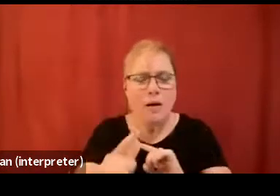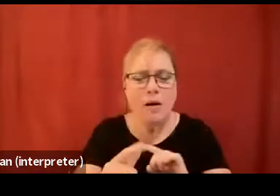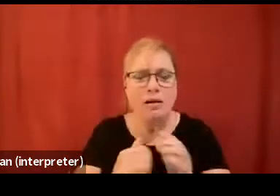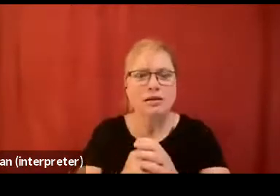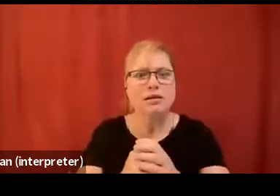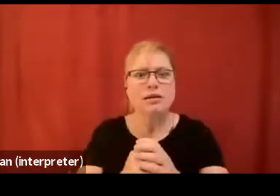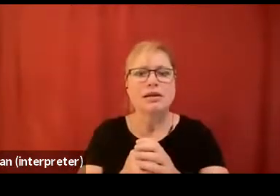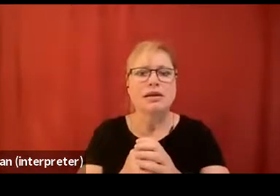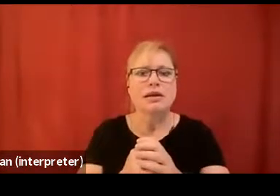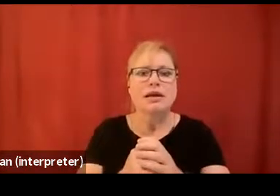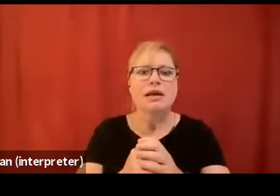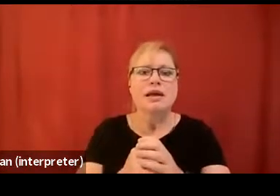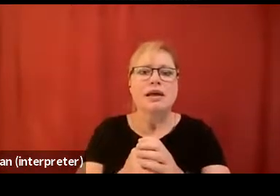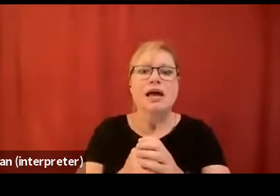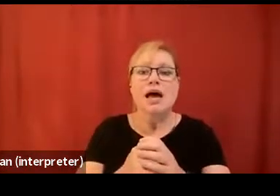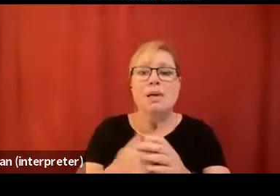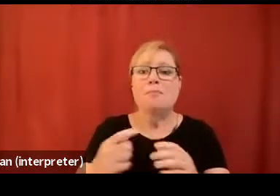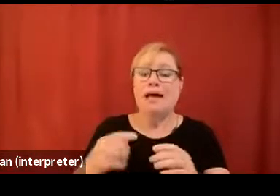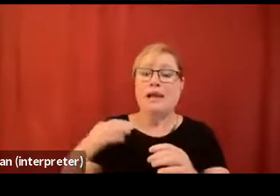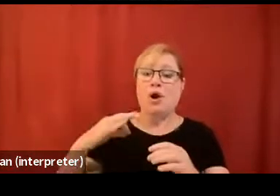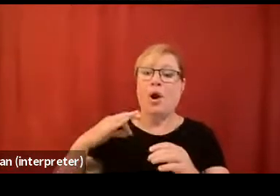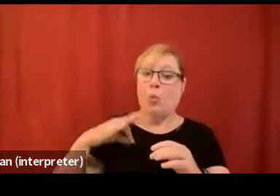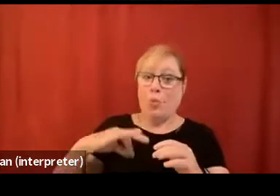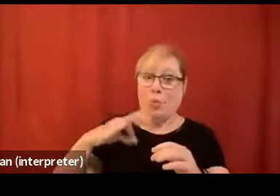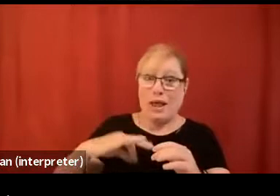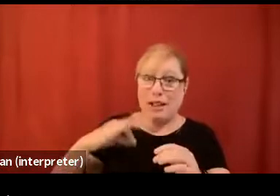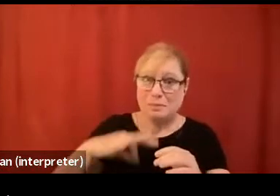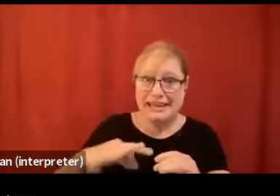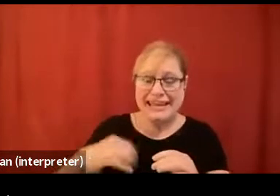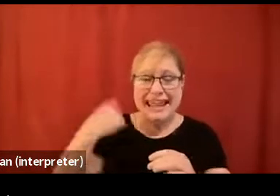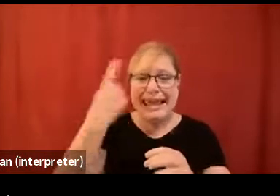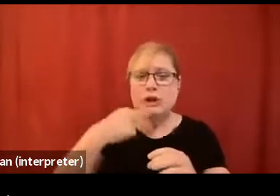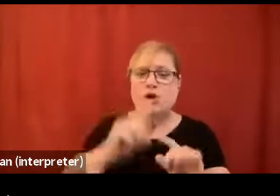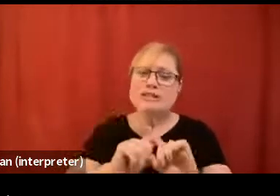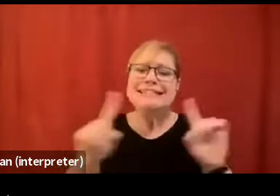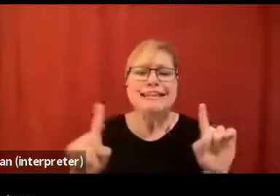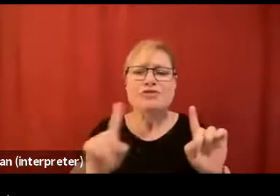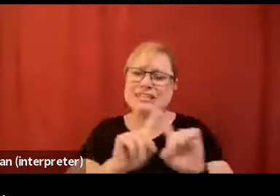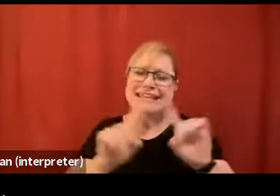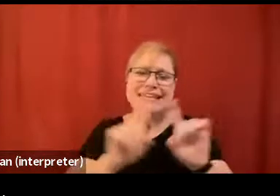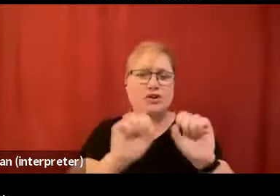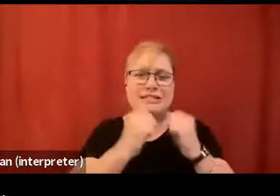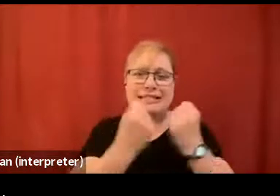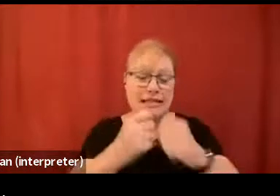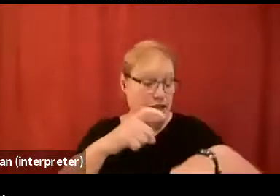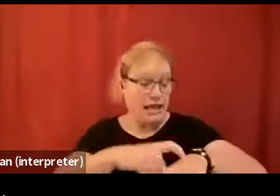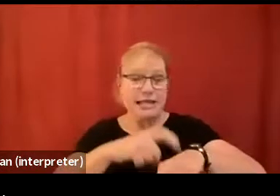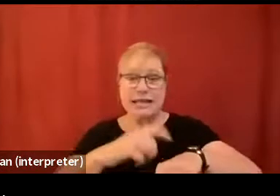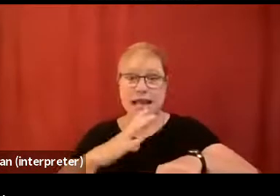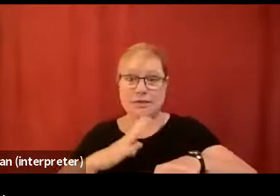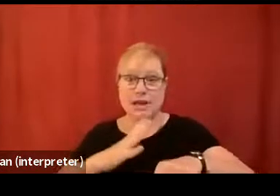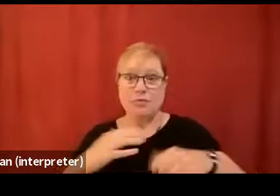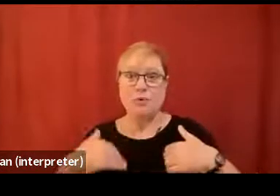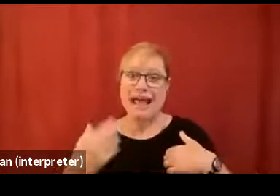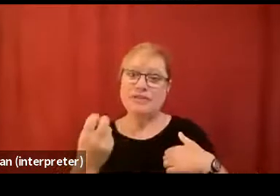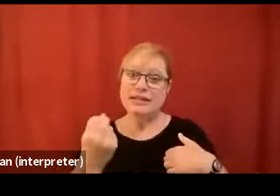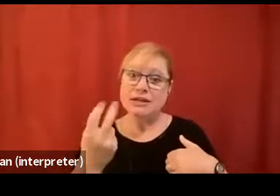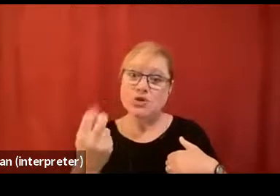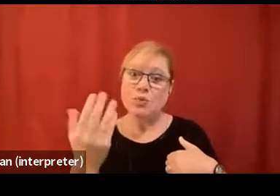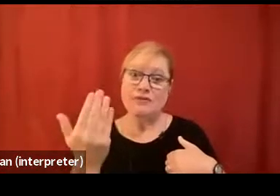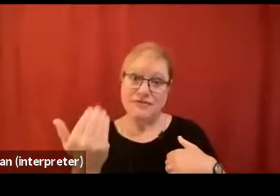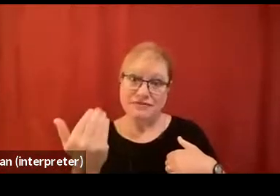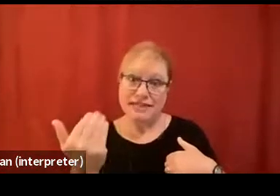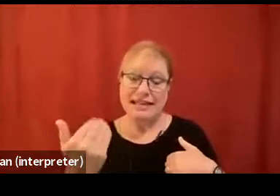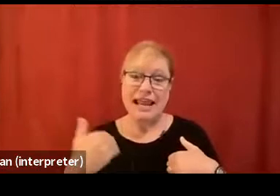and well-being looks like in different societies that way. So we're doing great on time. We have until 12:15, and I'm really looking forward